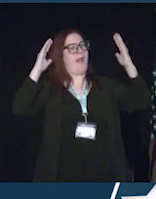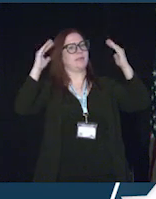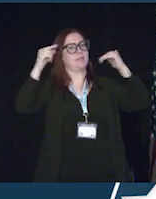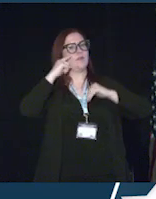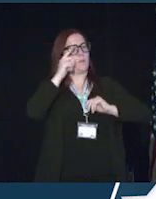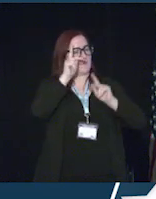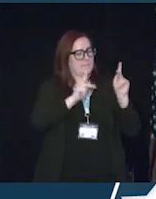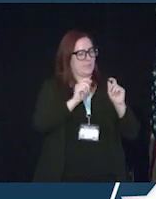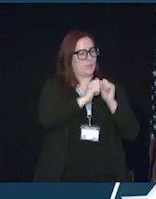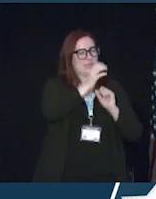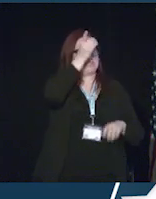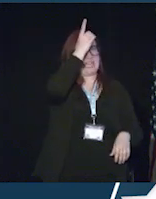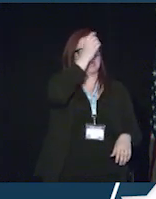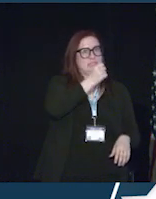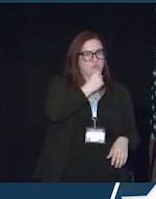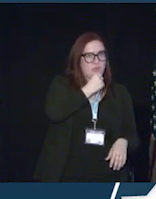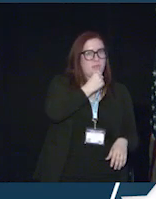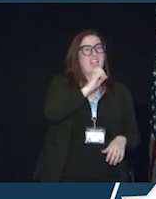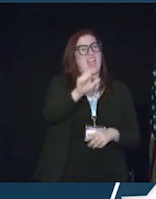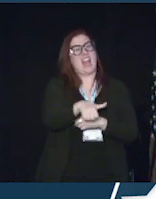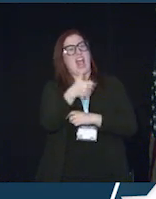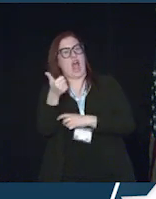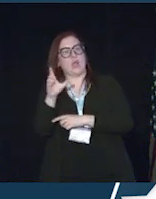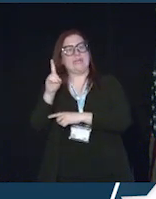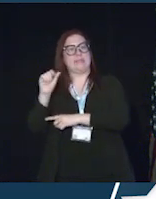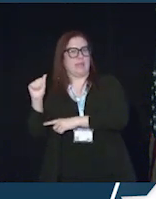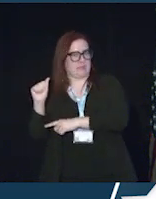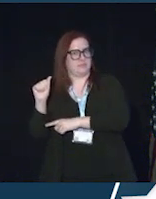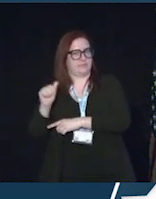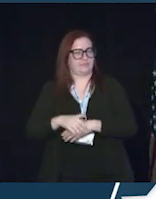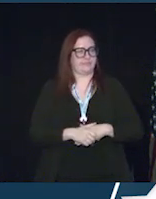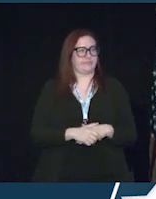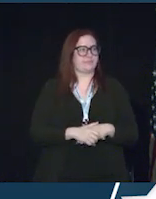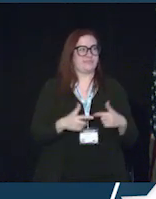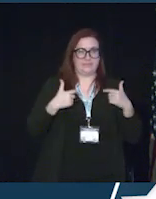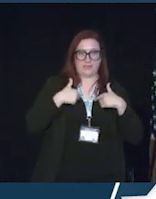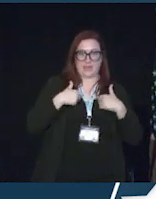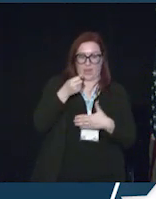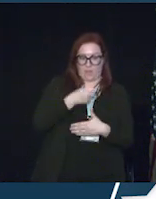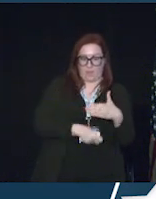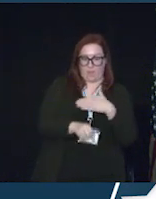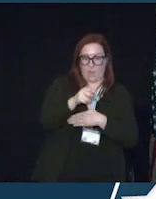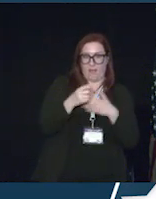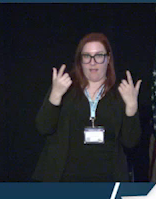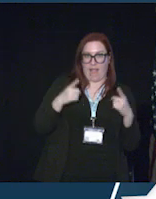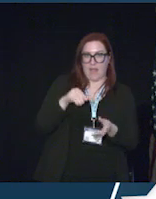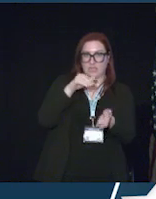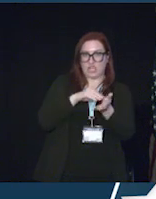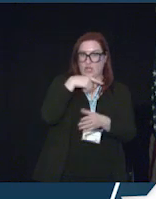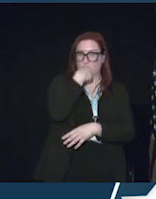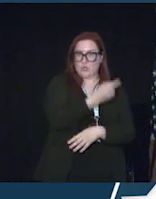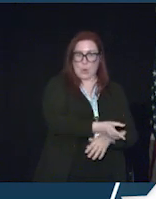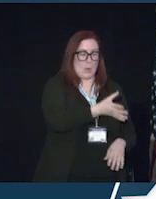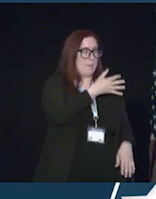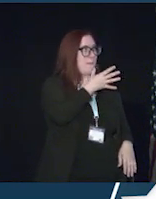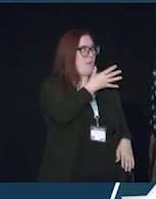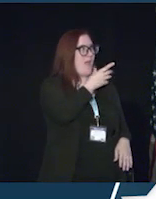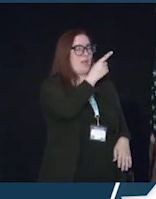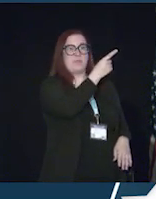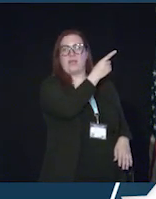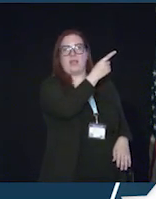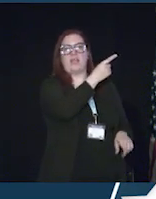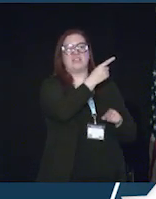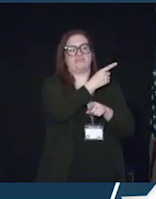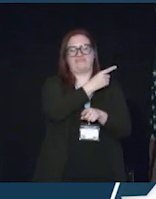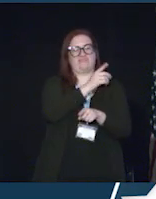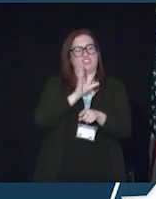syndrome and those with other disabilities. When I was born, doctors told my mom that I would